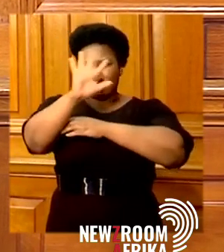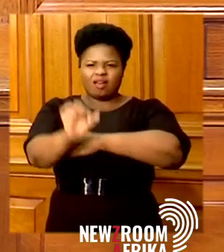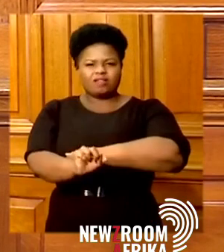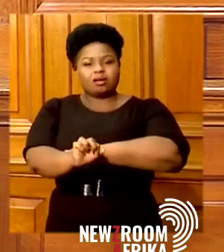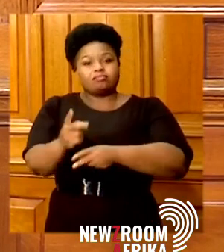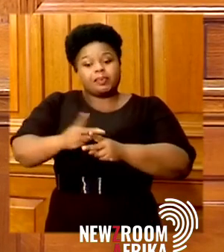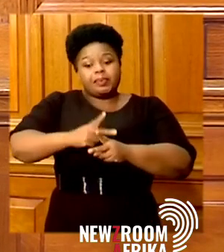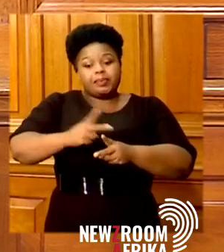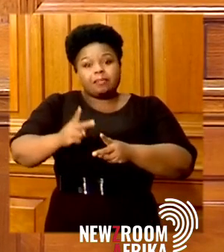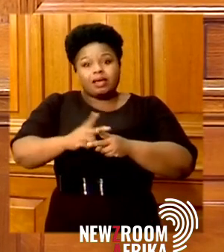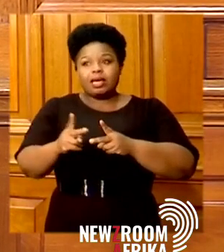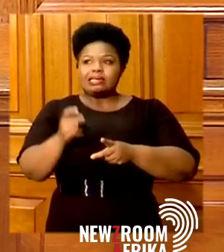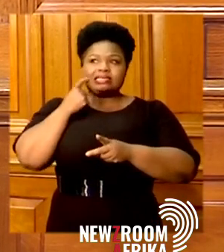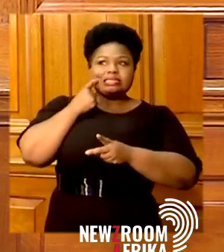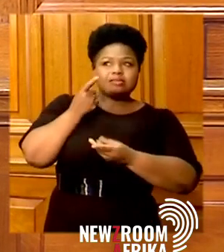an effective vaccine.